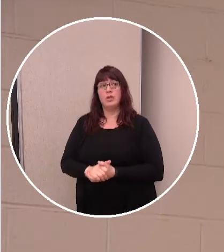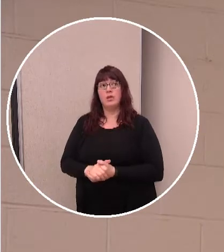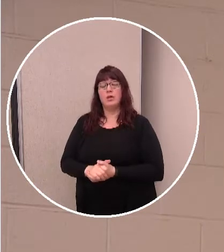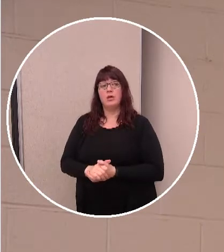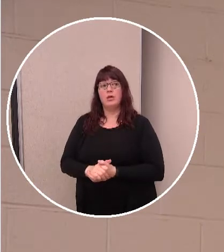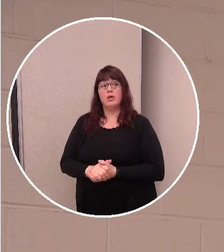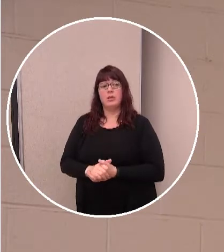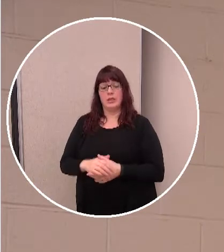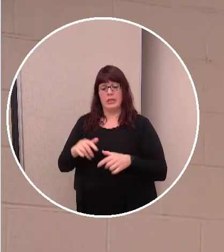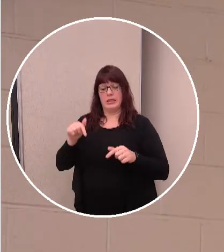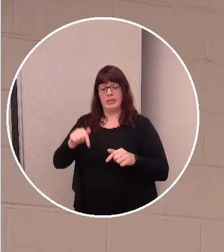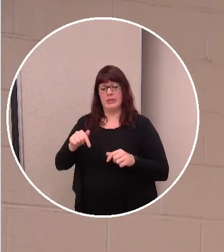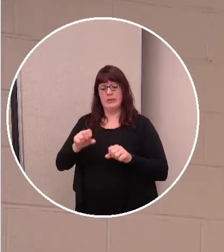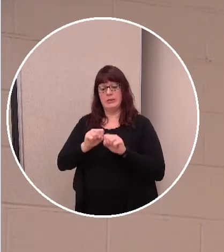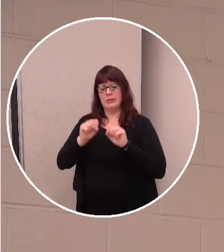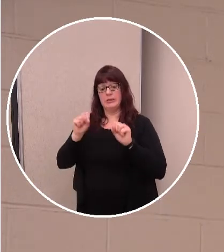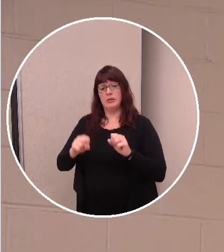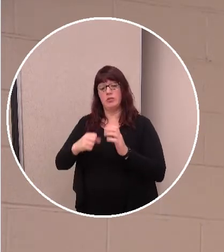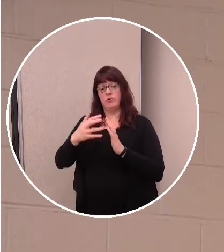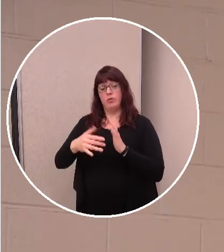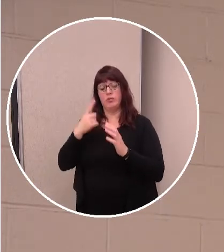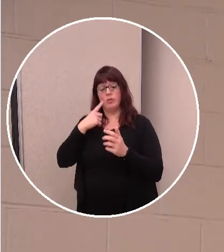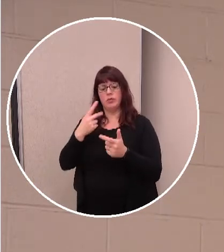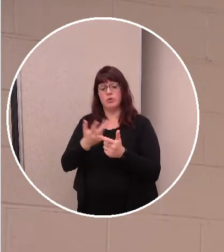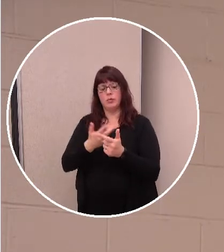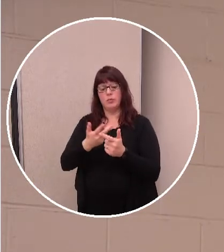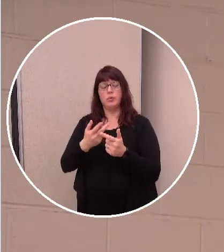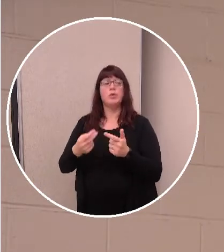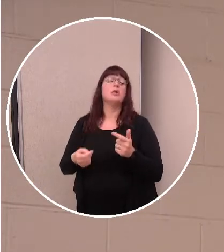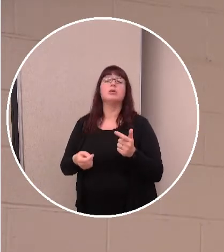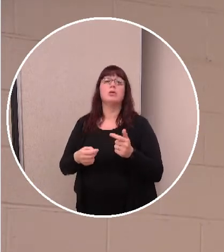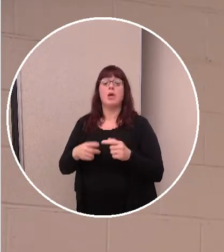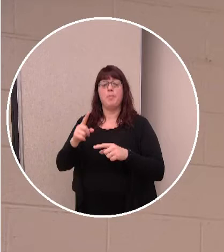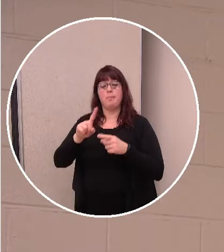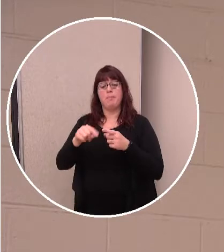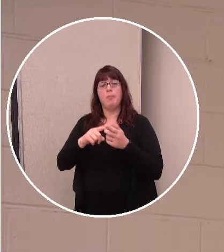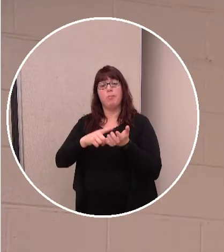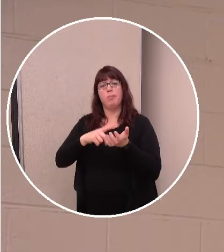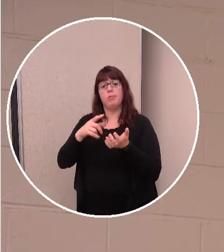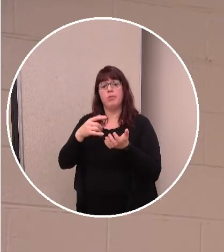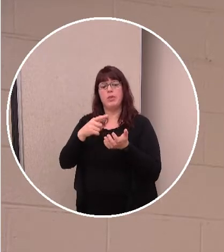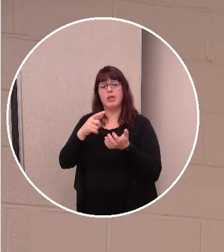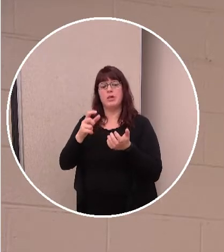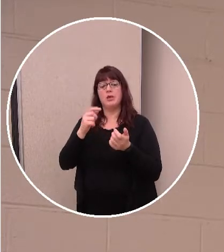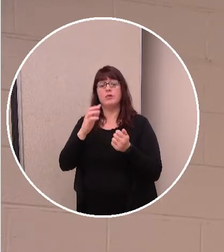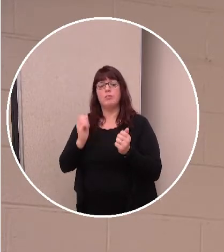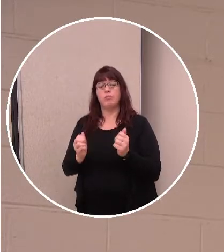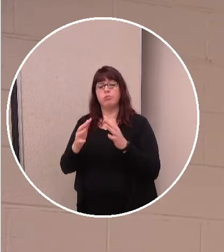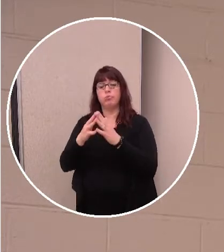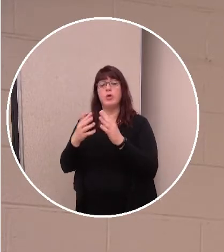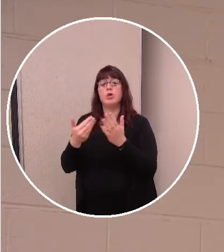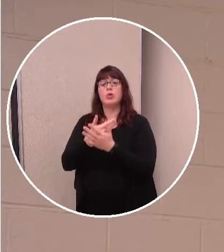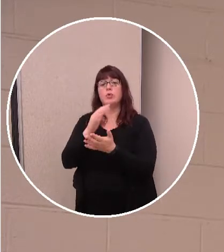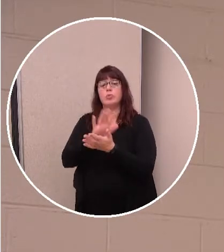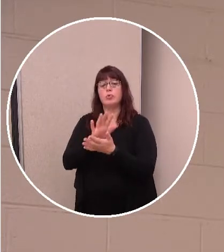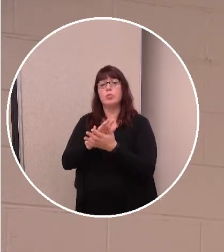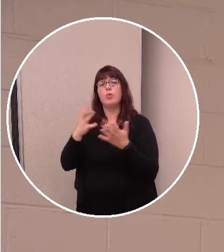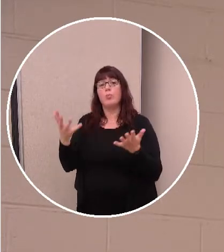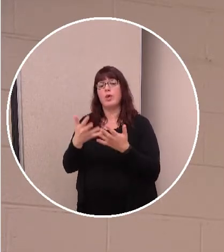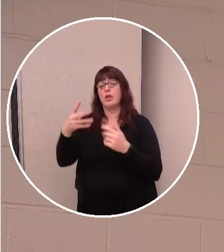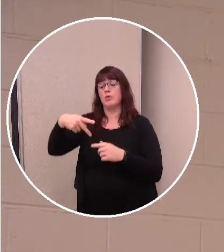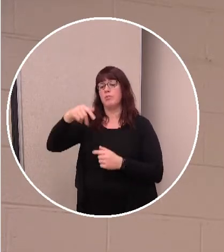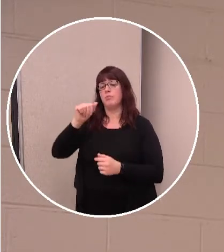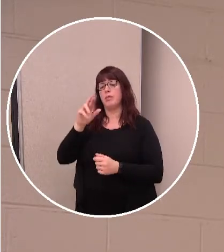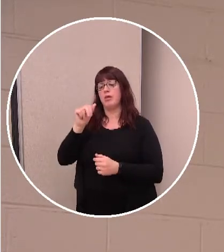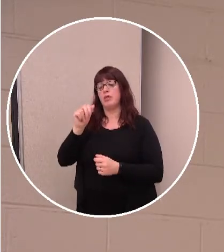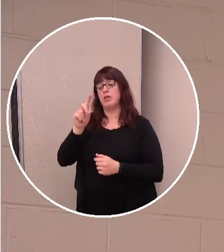this system review is coming about as a result of the construction of the new school in Paradise Intermediate, which